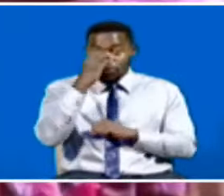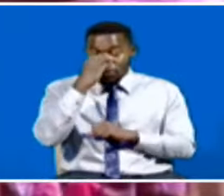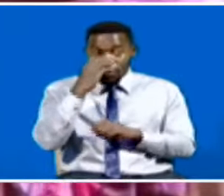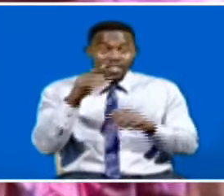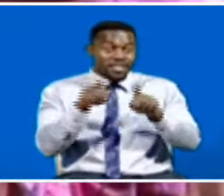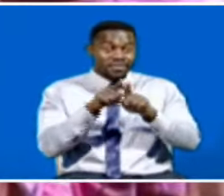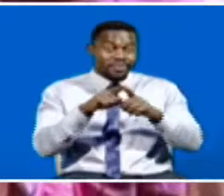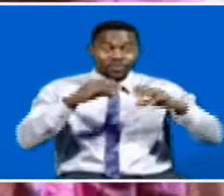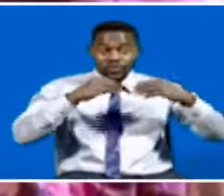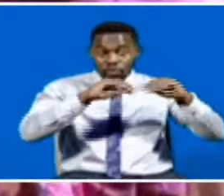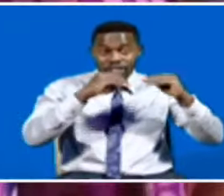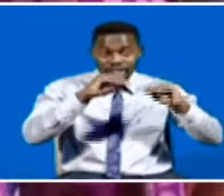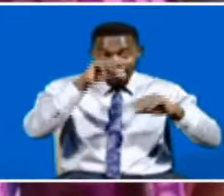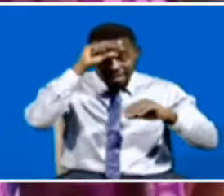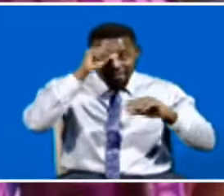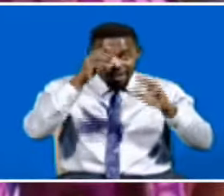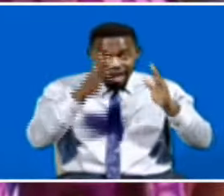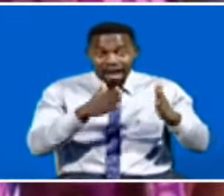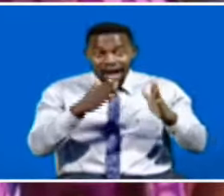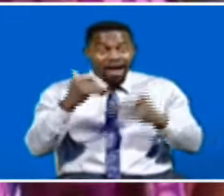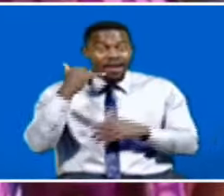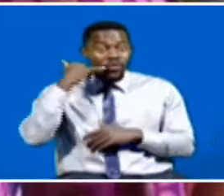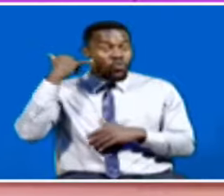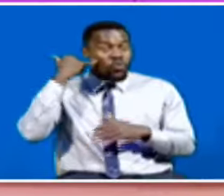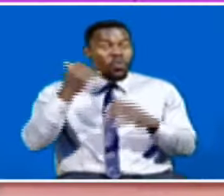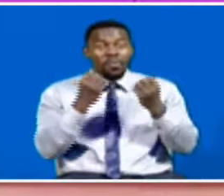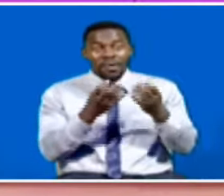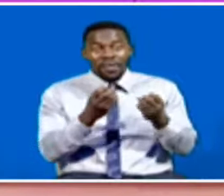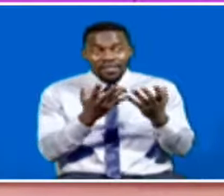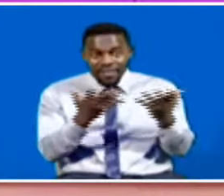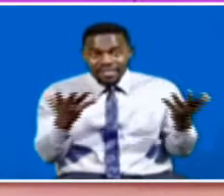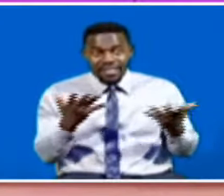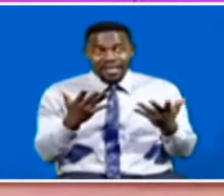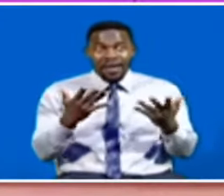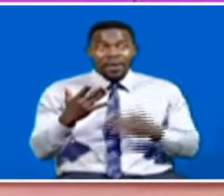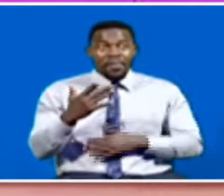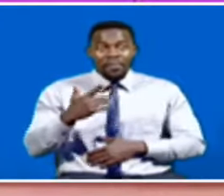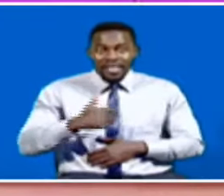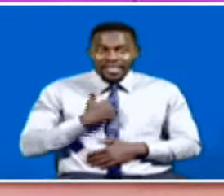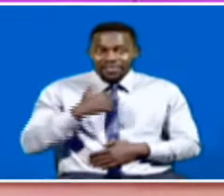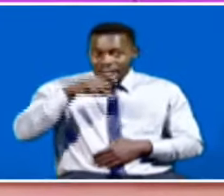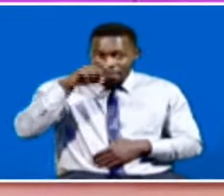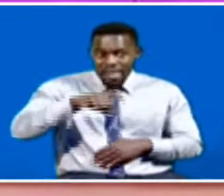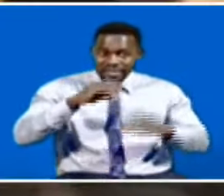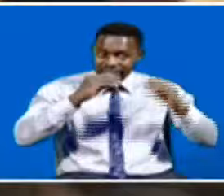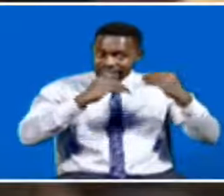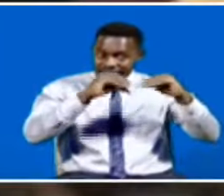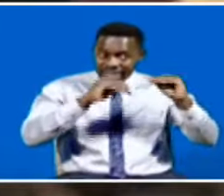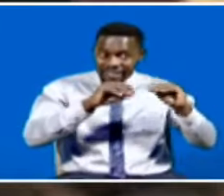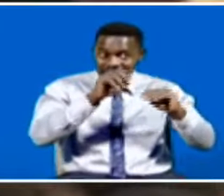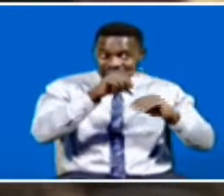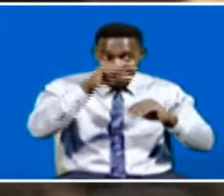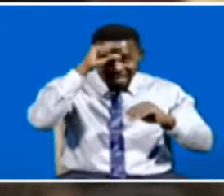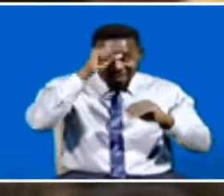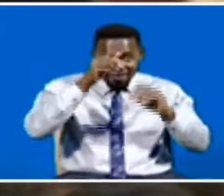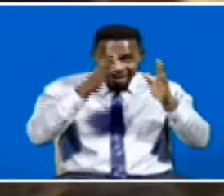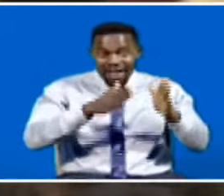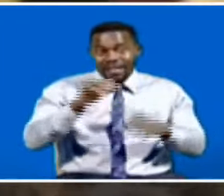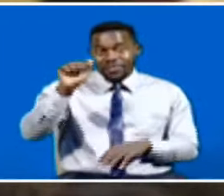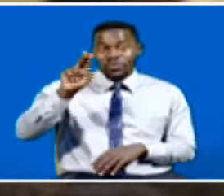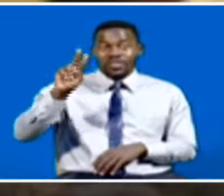amemfundisha Gavana Susan Kihika mambo mengi tu. I had to take her through lessons, this girl,